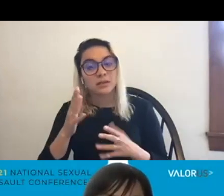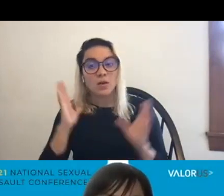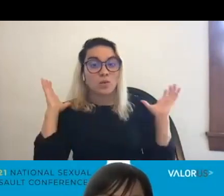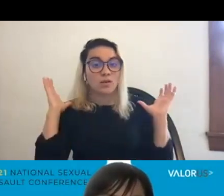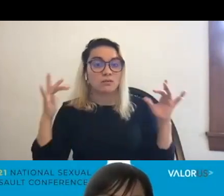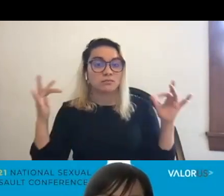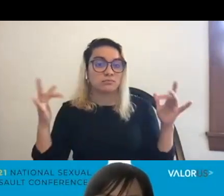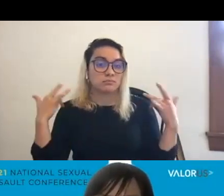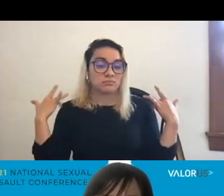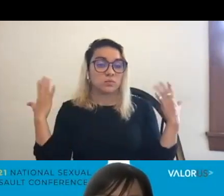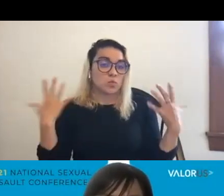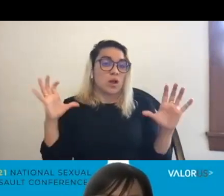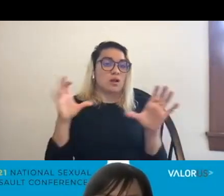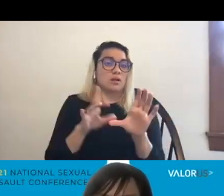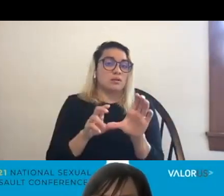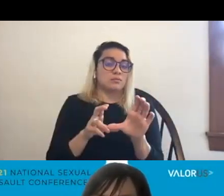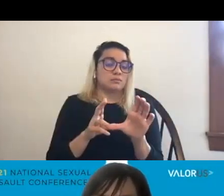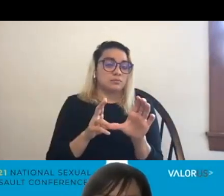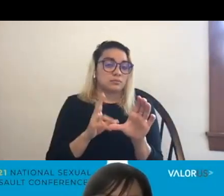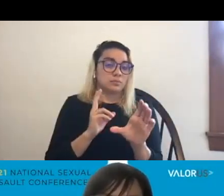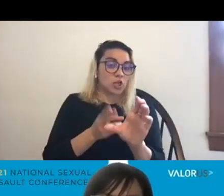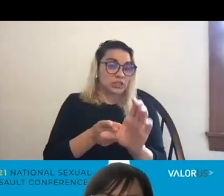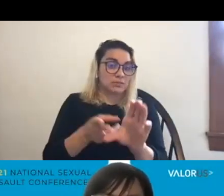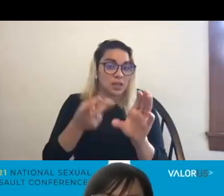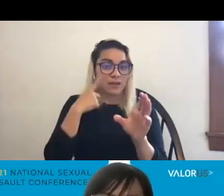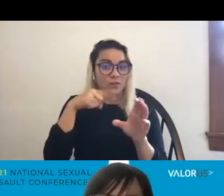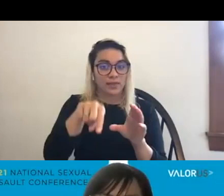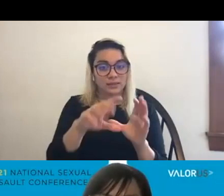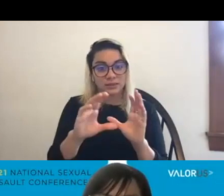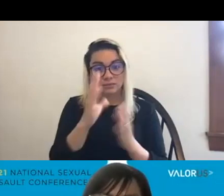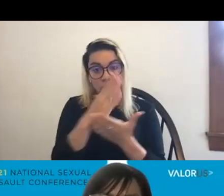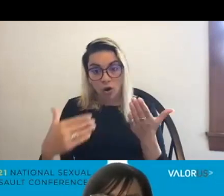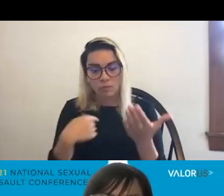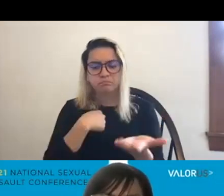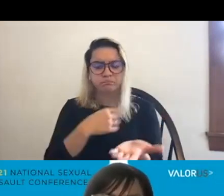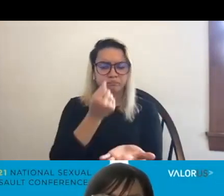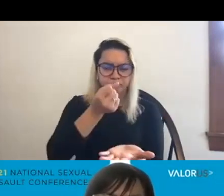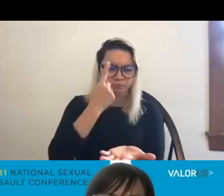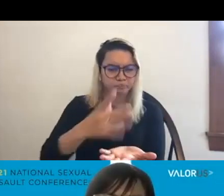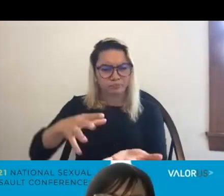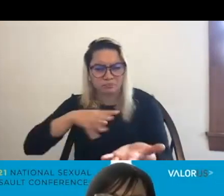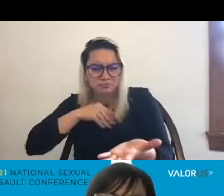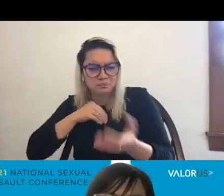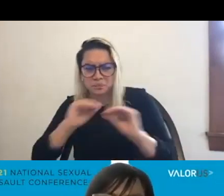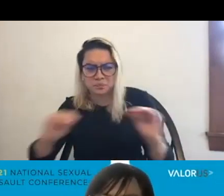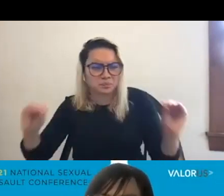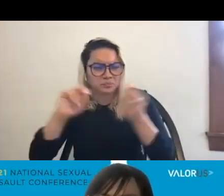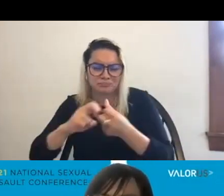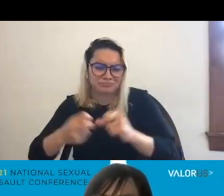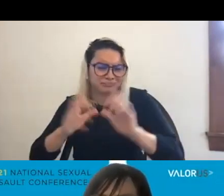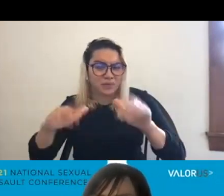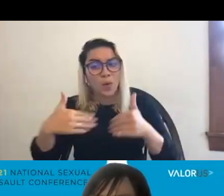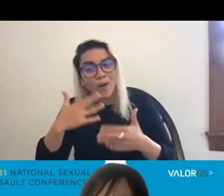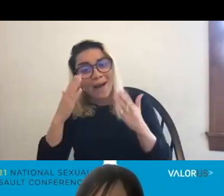in this activity or not willing to participate in this activity, we accept where you are, and we're grateful that you're here. And